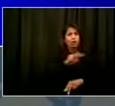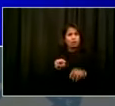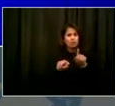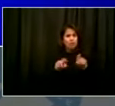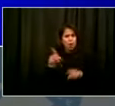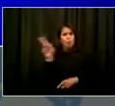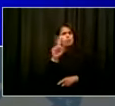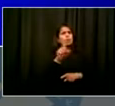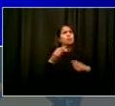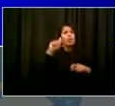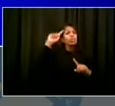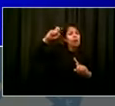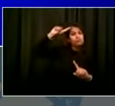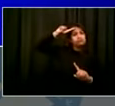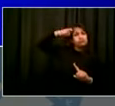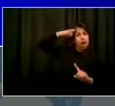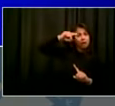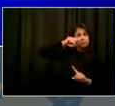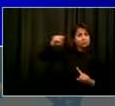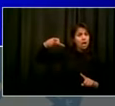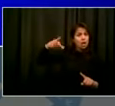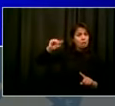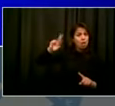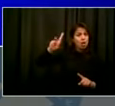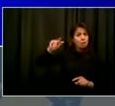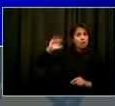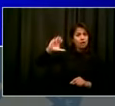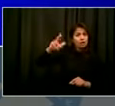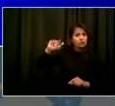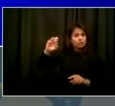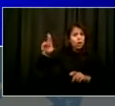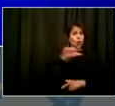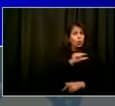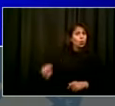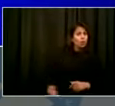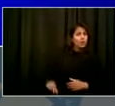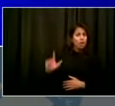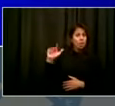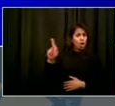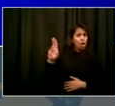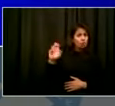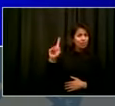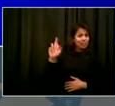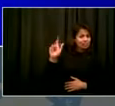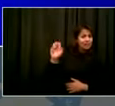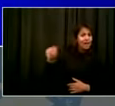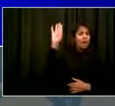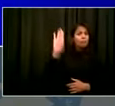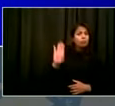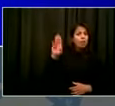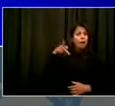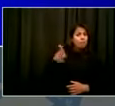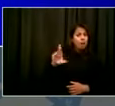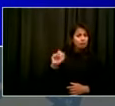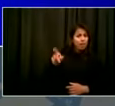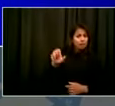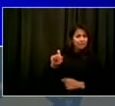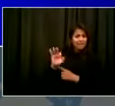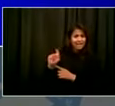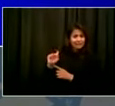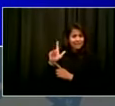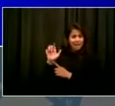Lefferts Garden, Staten Island, Park Hill, and Manhattan Central, Harlem. But we have so many other good stories to tell. Just briefly on